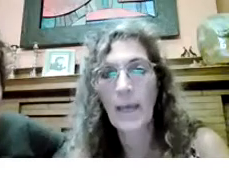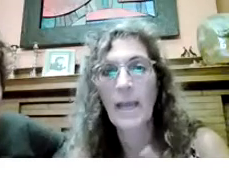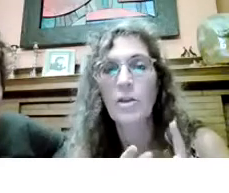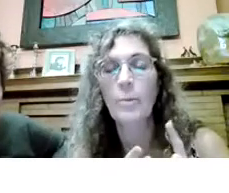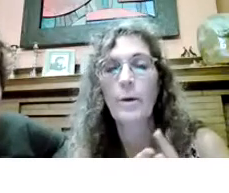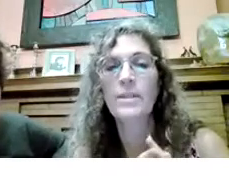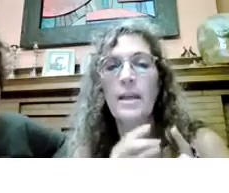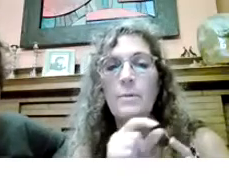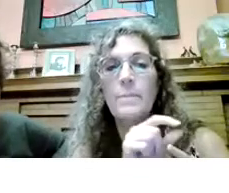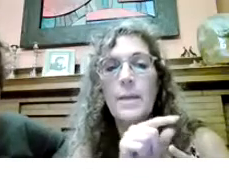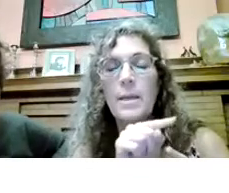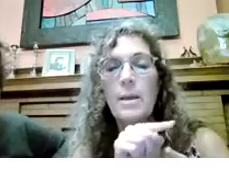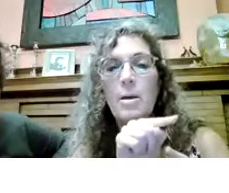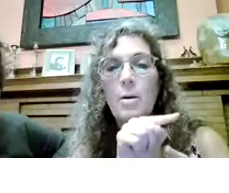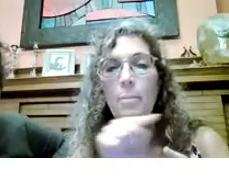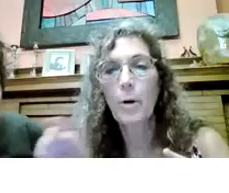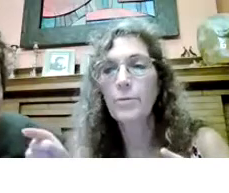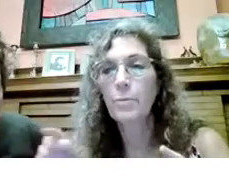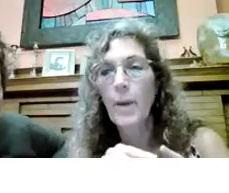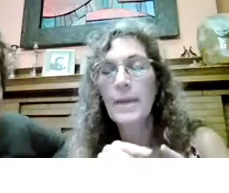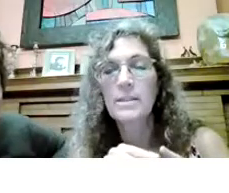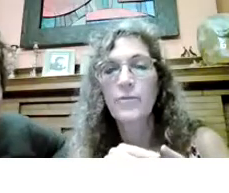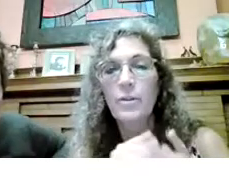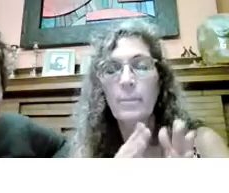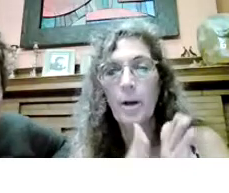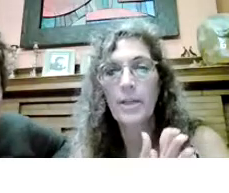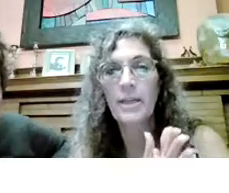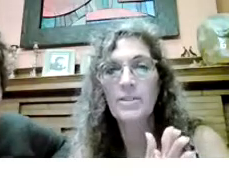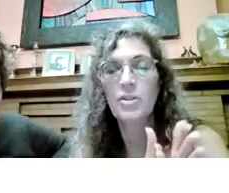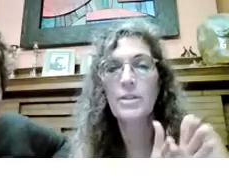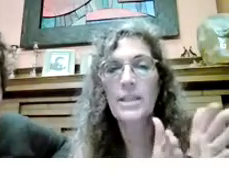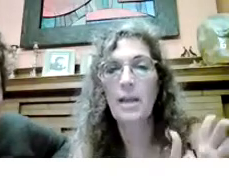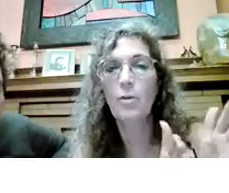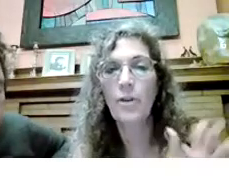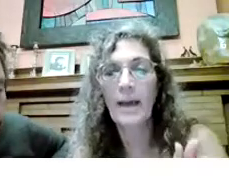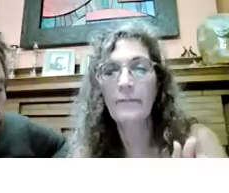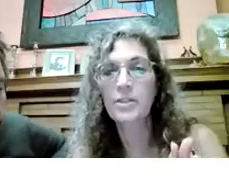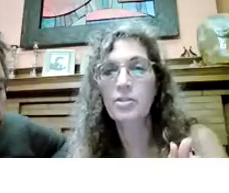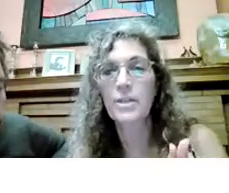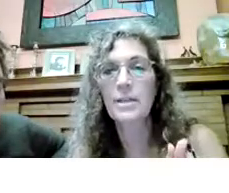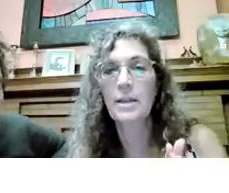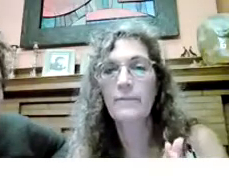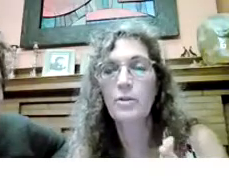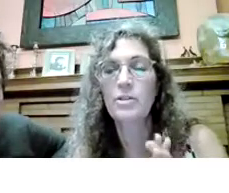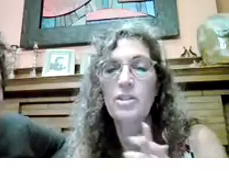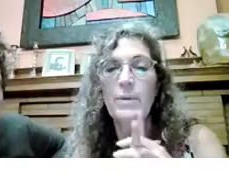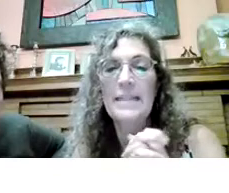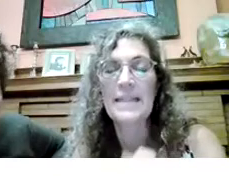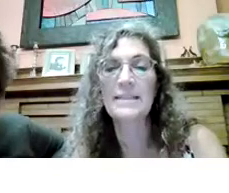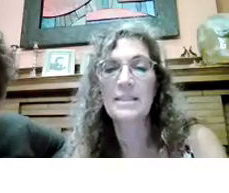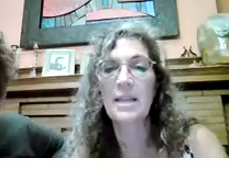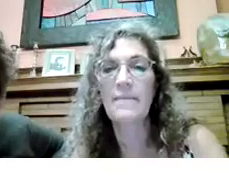one way? Are you proposing that it would be both ways for the parking, and so you would take over half the street? If you could